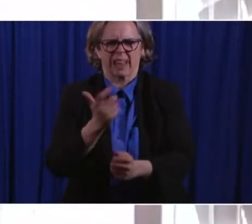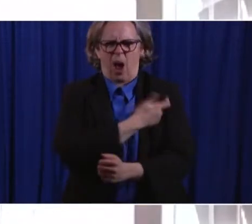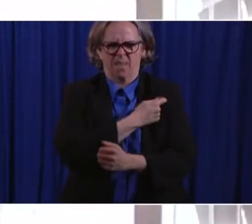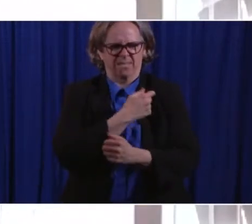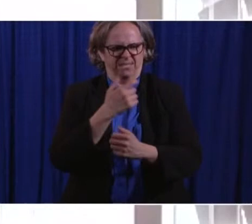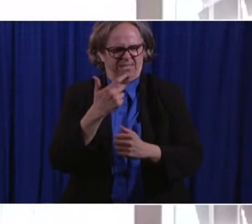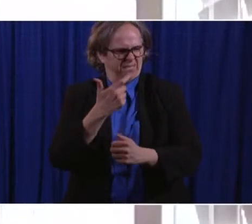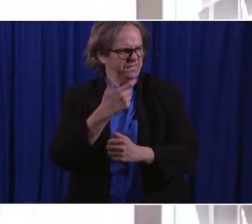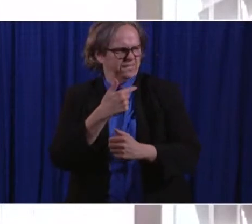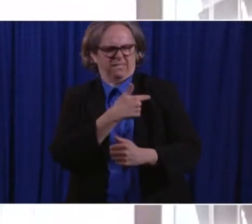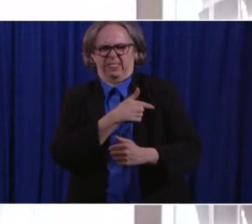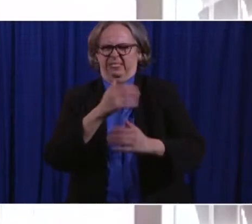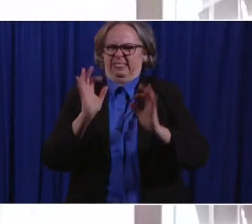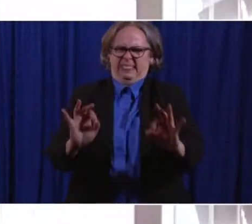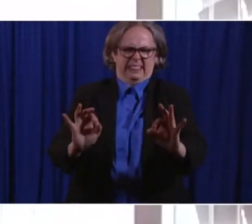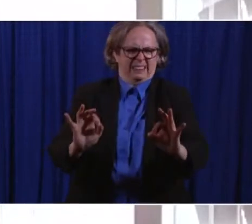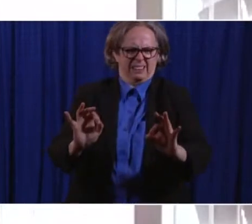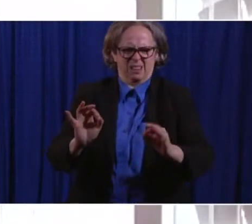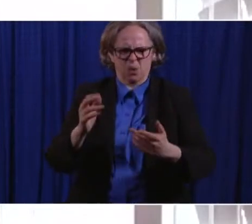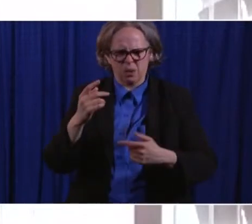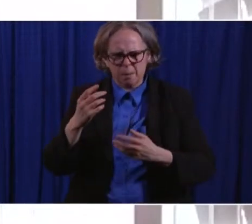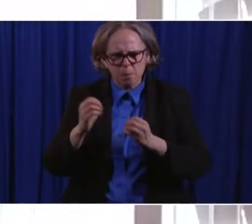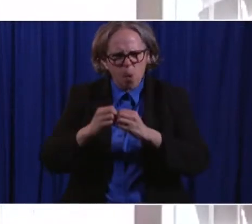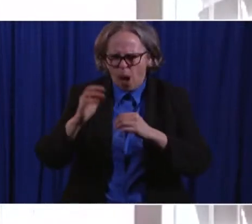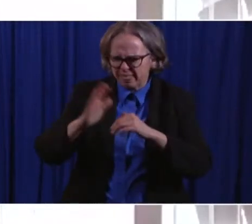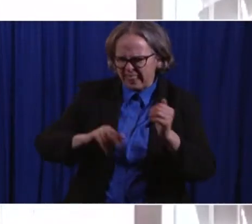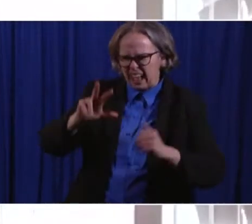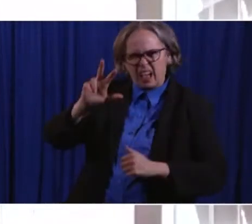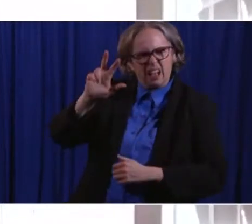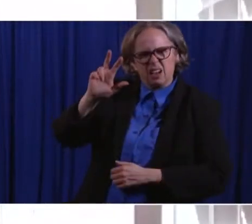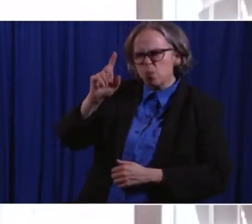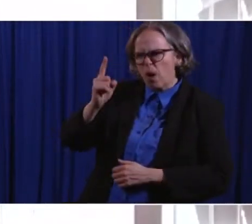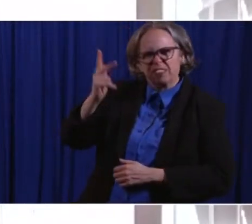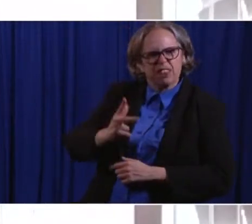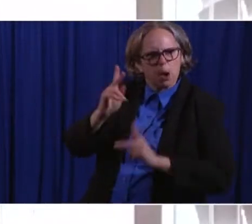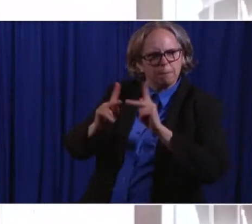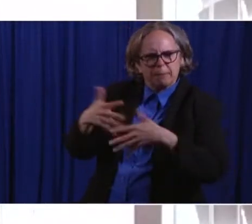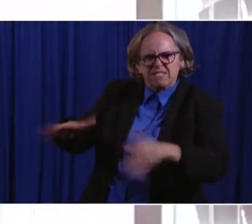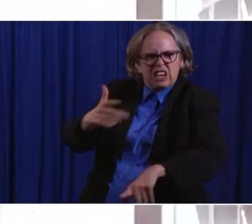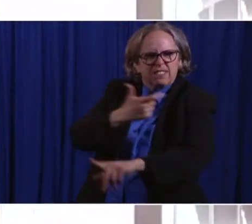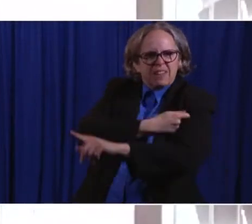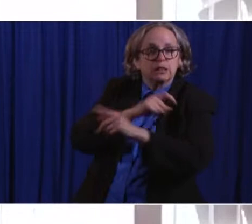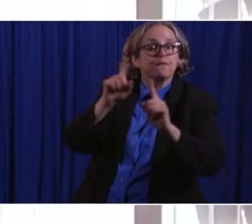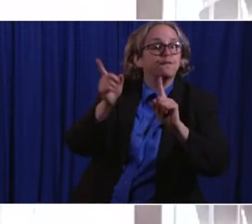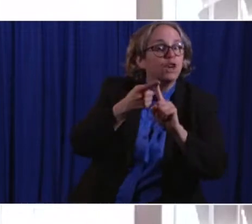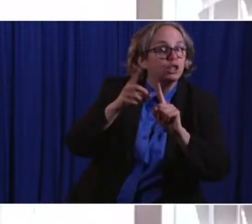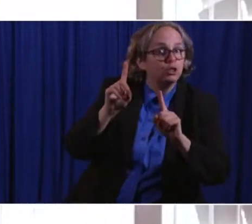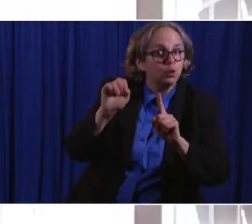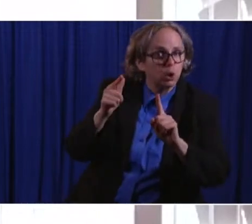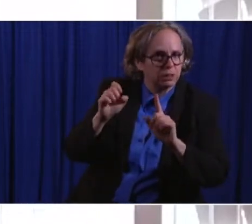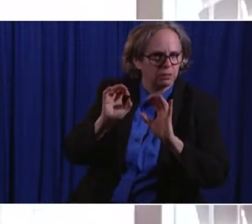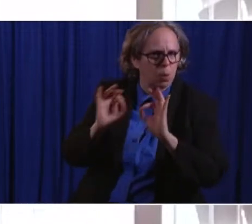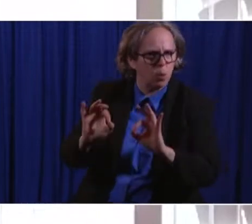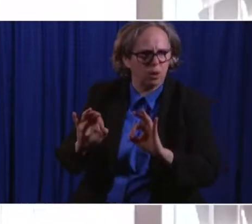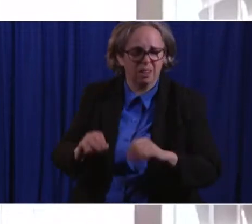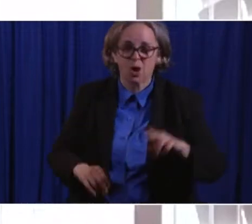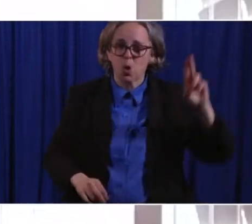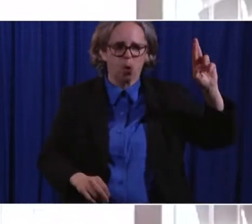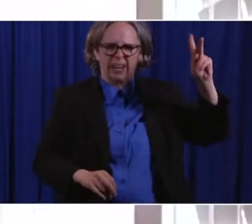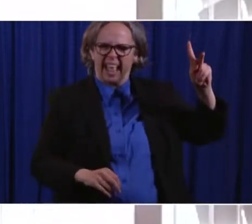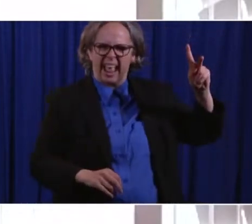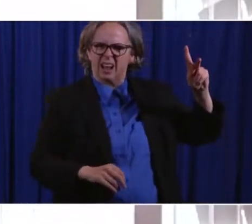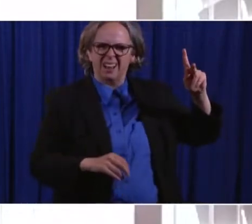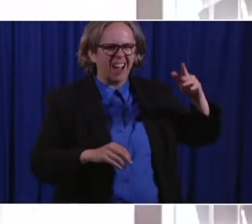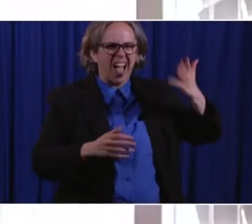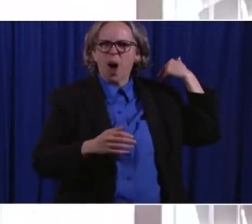than 1/3 of all Ohioans having received a vaccine. And we also have paired